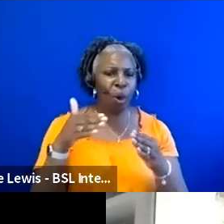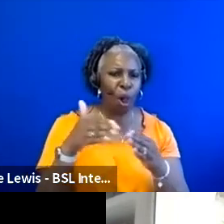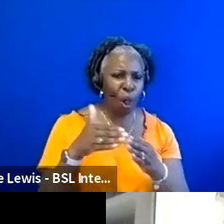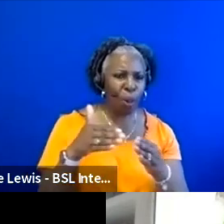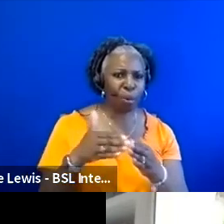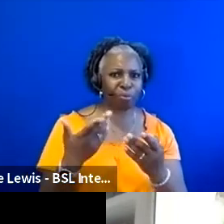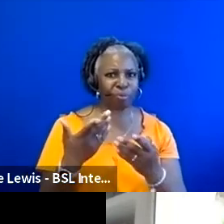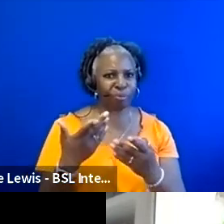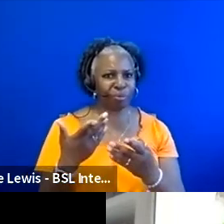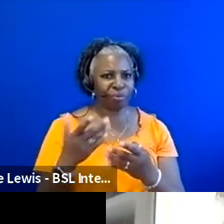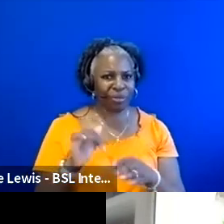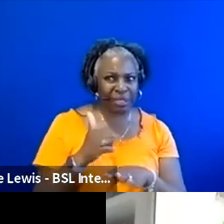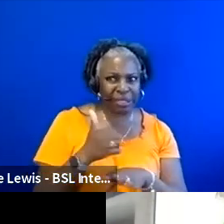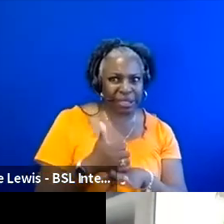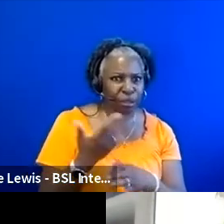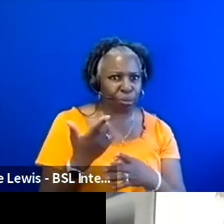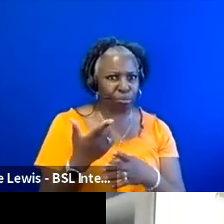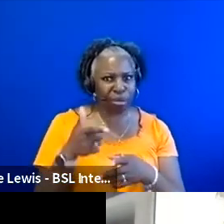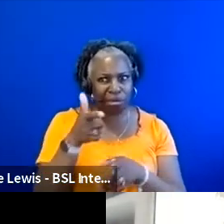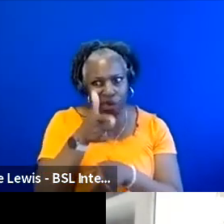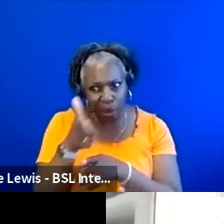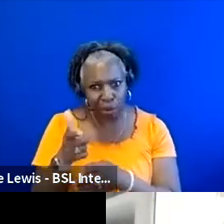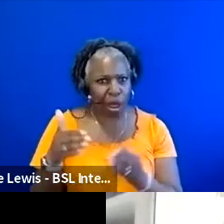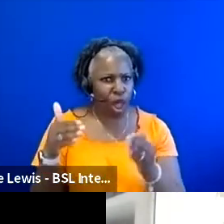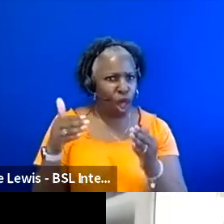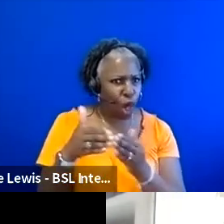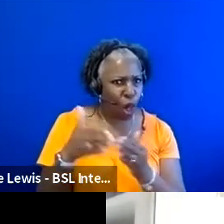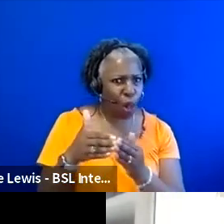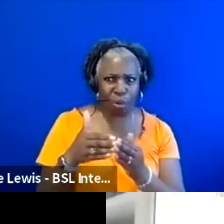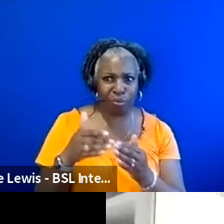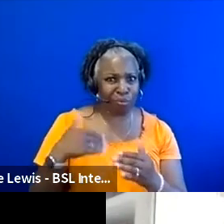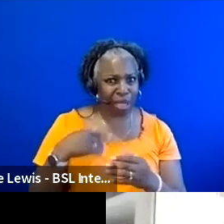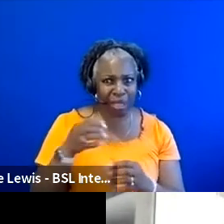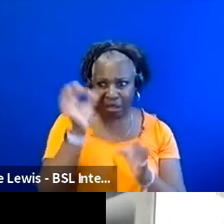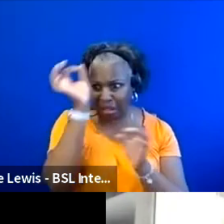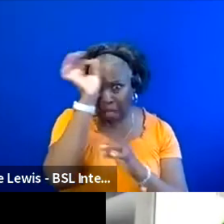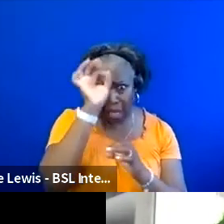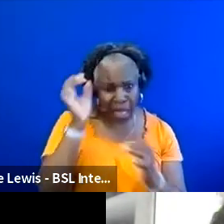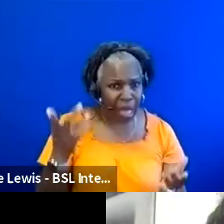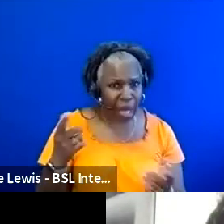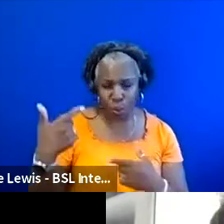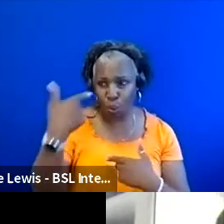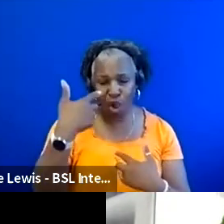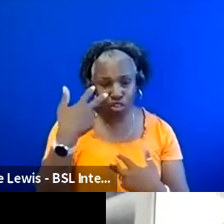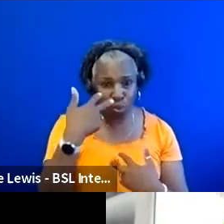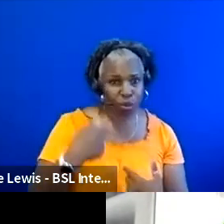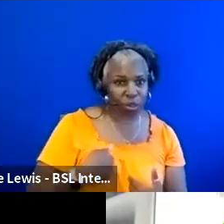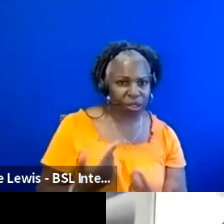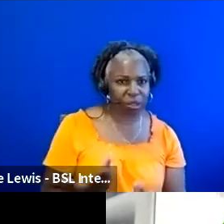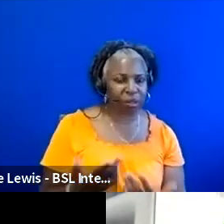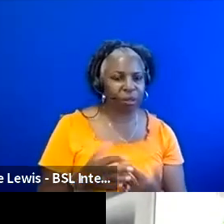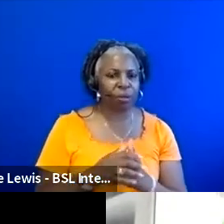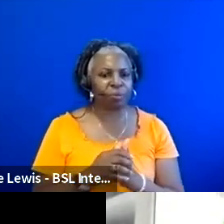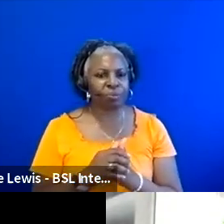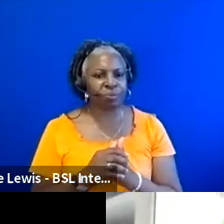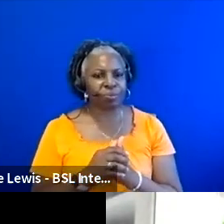not traveling the way I used to, but just recently I was in Senegal, and just to be able to just do my interviews and then unplug from the